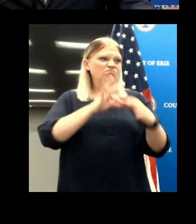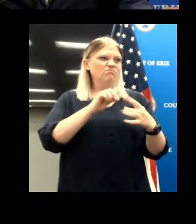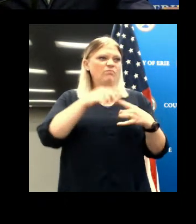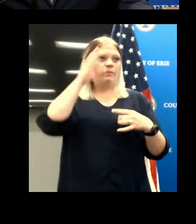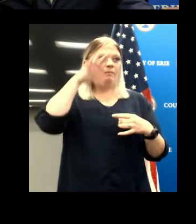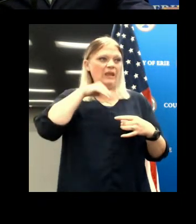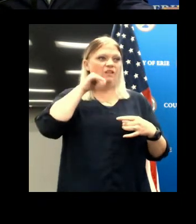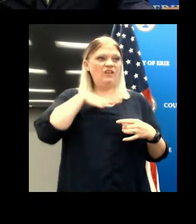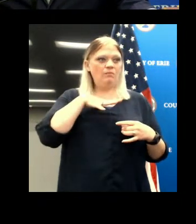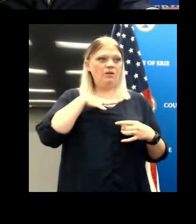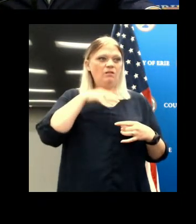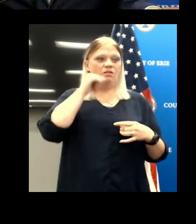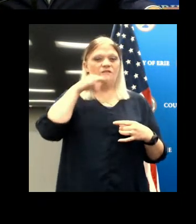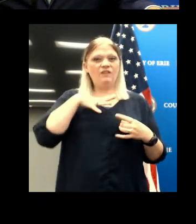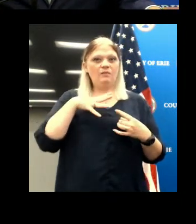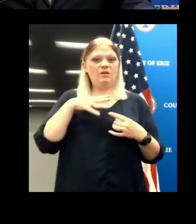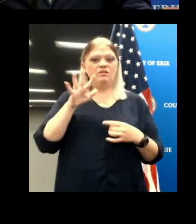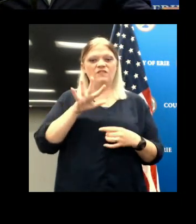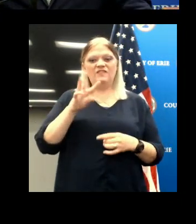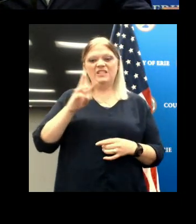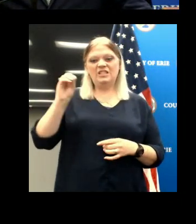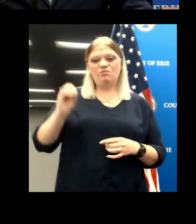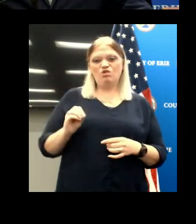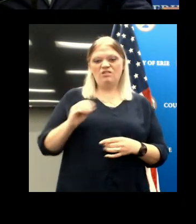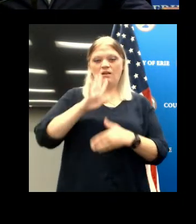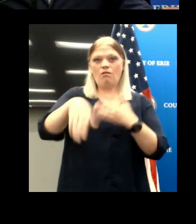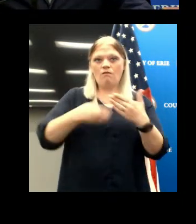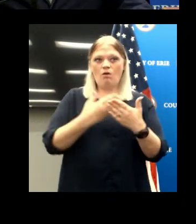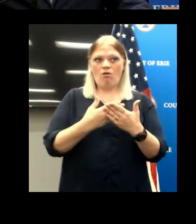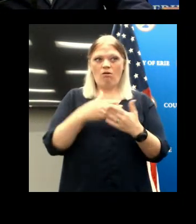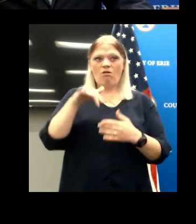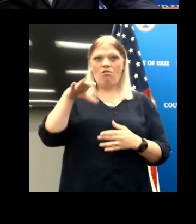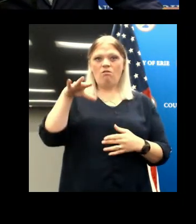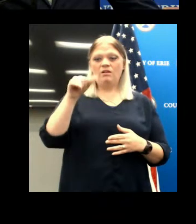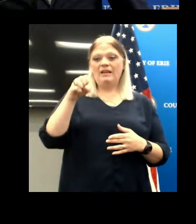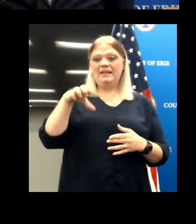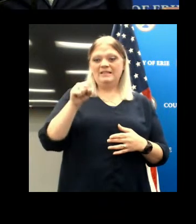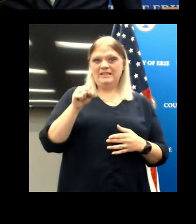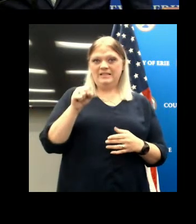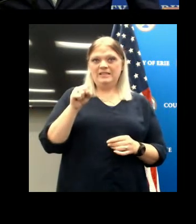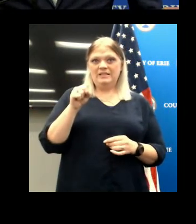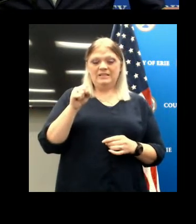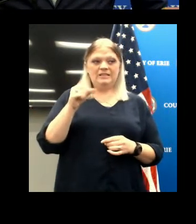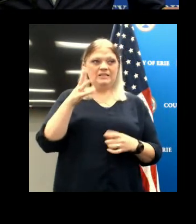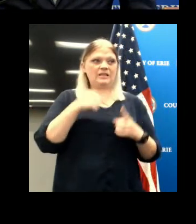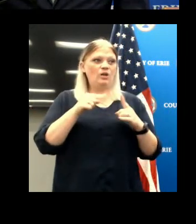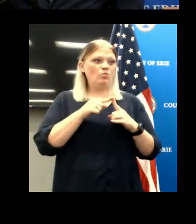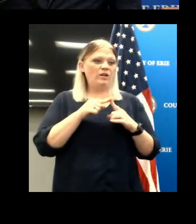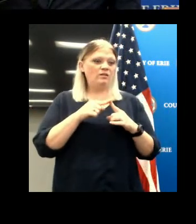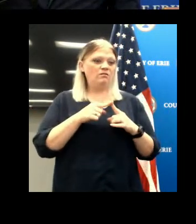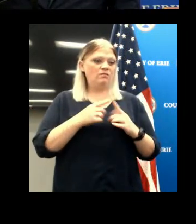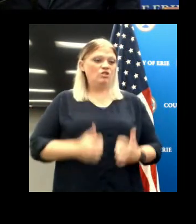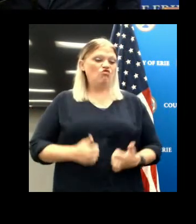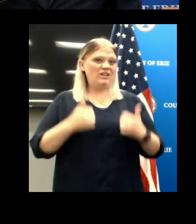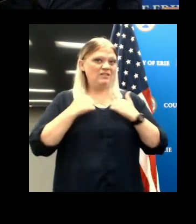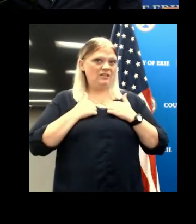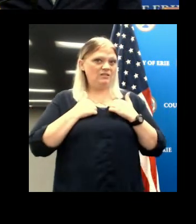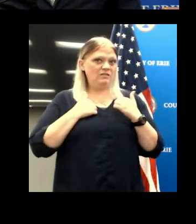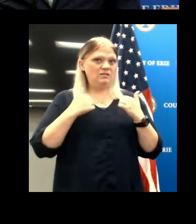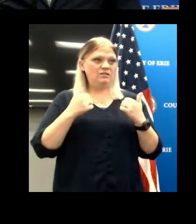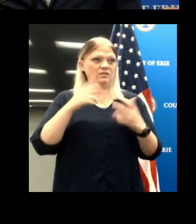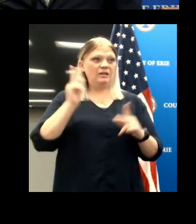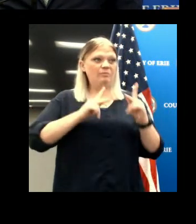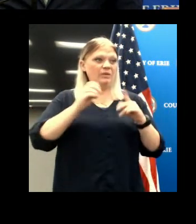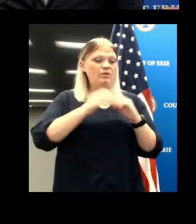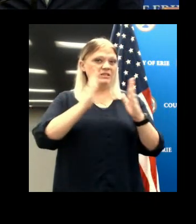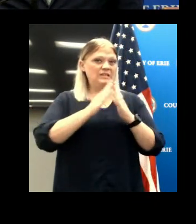males and females making up 56% of all cases. And when it comes to residents, that people